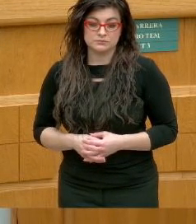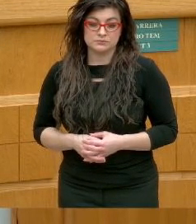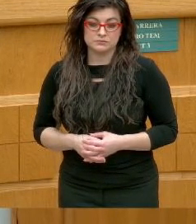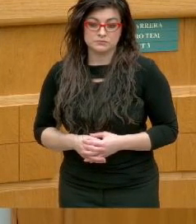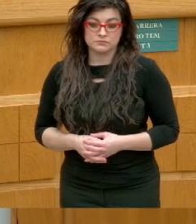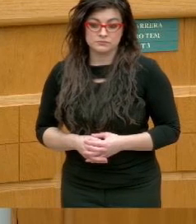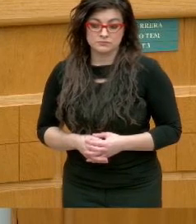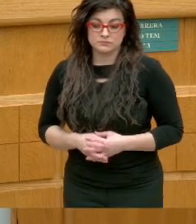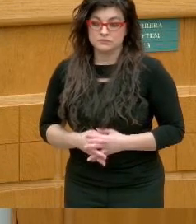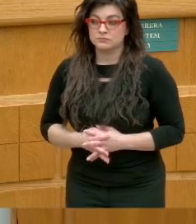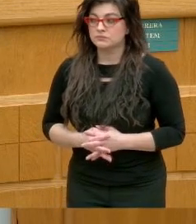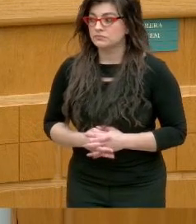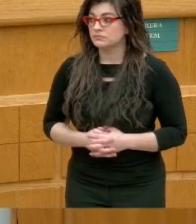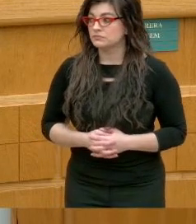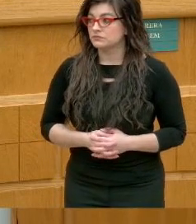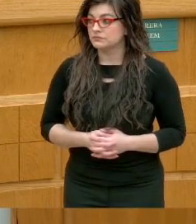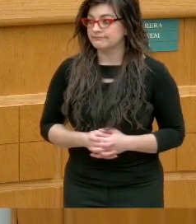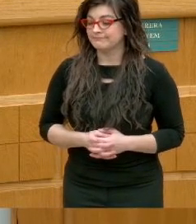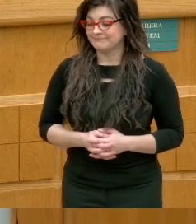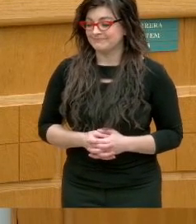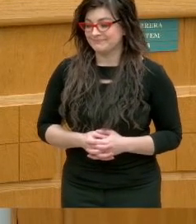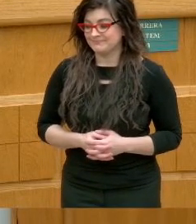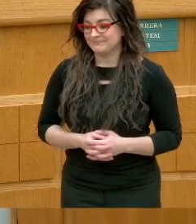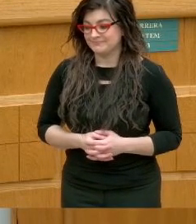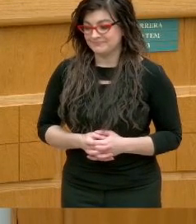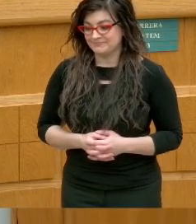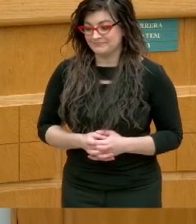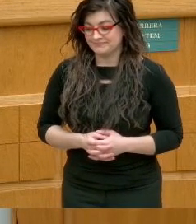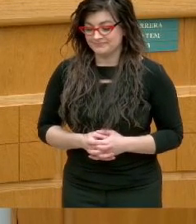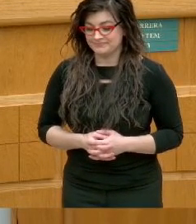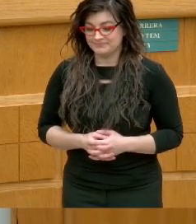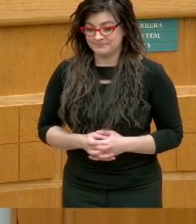seguros, así que haga su parte por mantenerse a 6 pies de distancia.